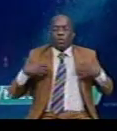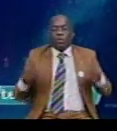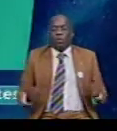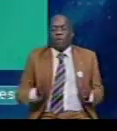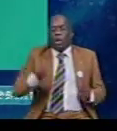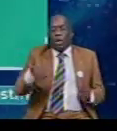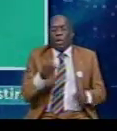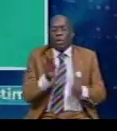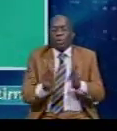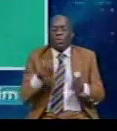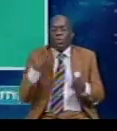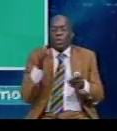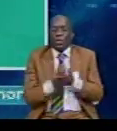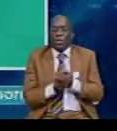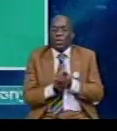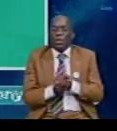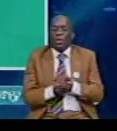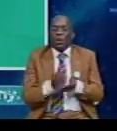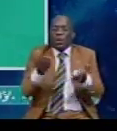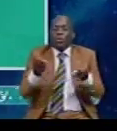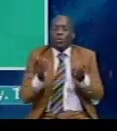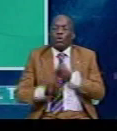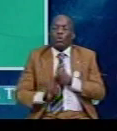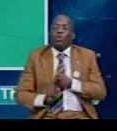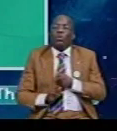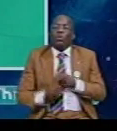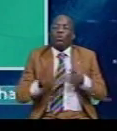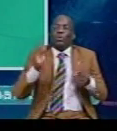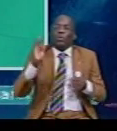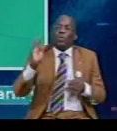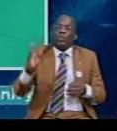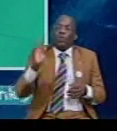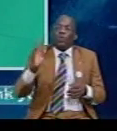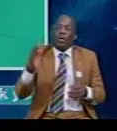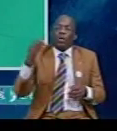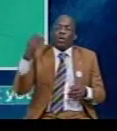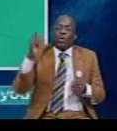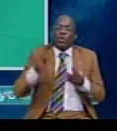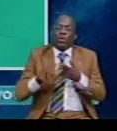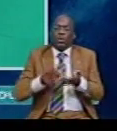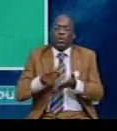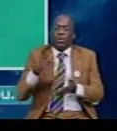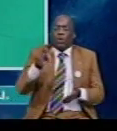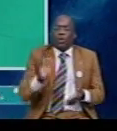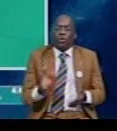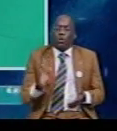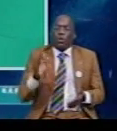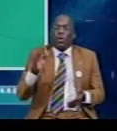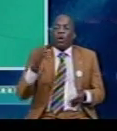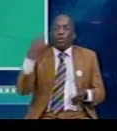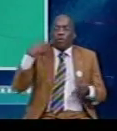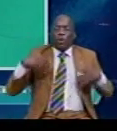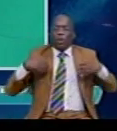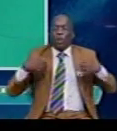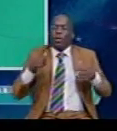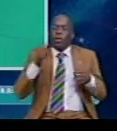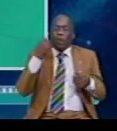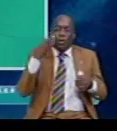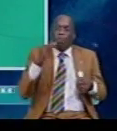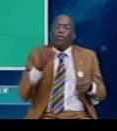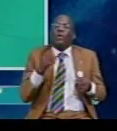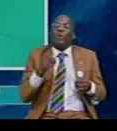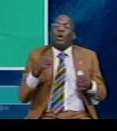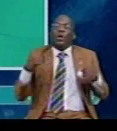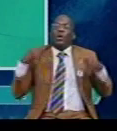page says, I want to testify to the glory of God for healing me of painful throat and right side chest pain. This